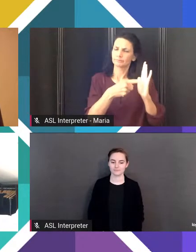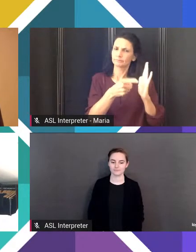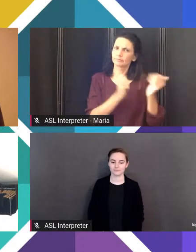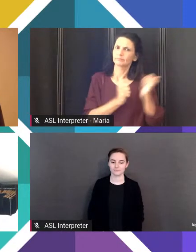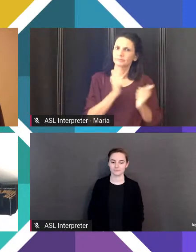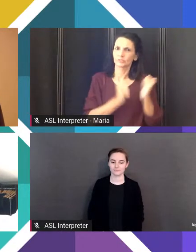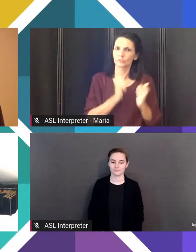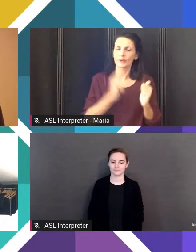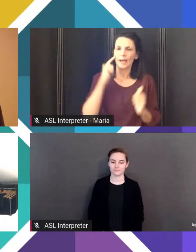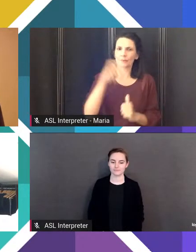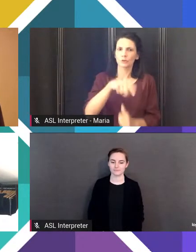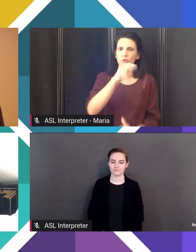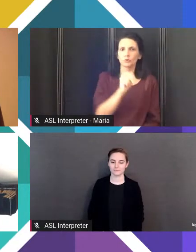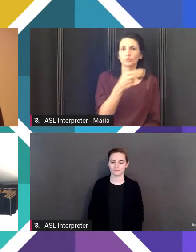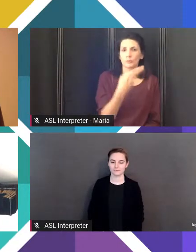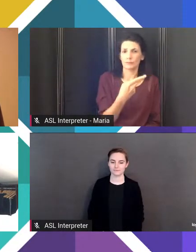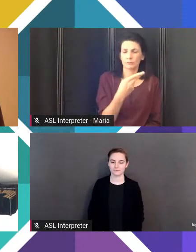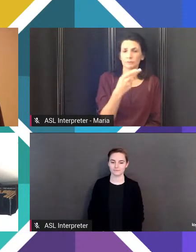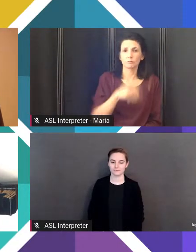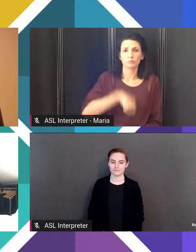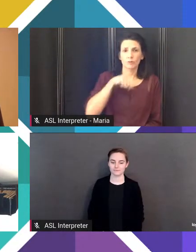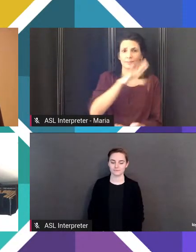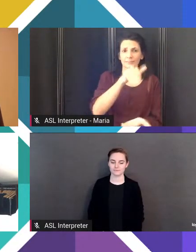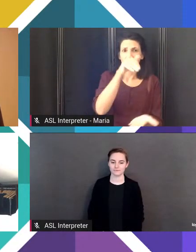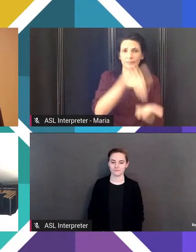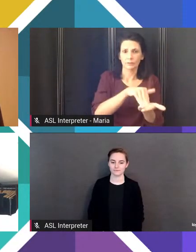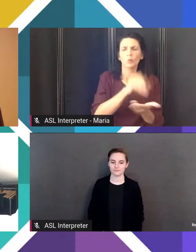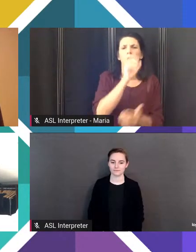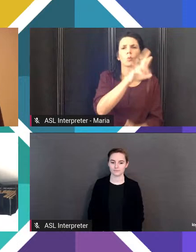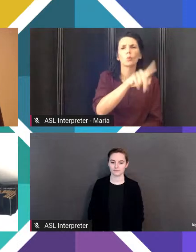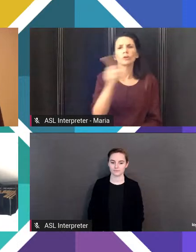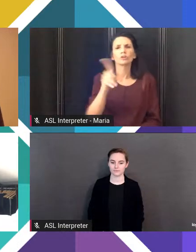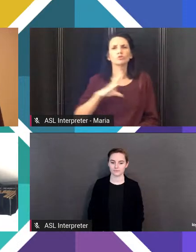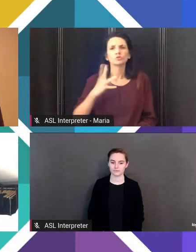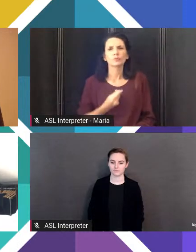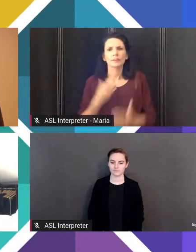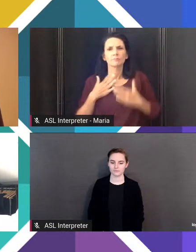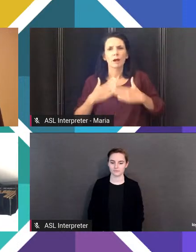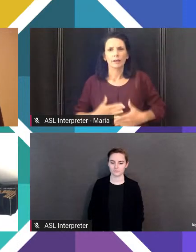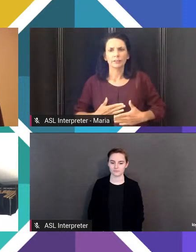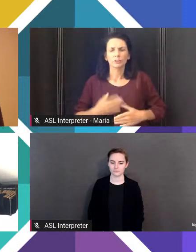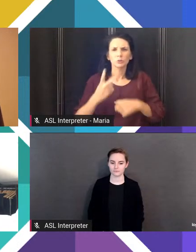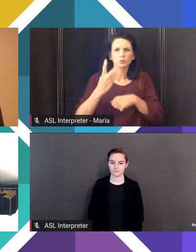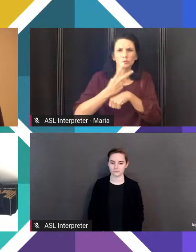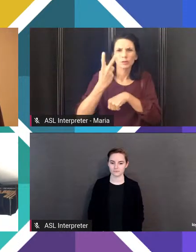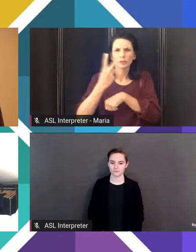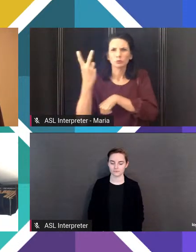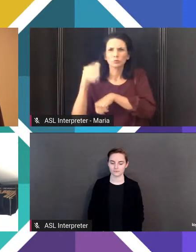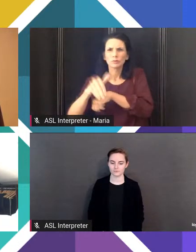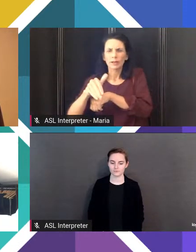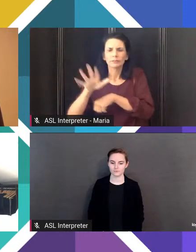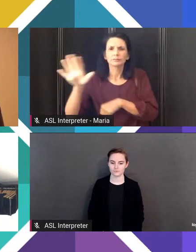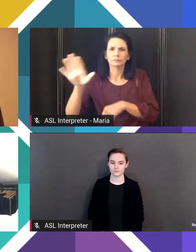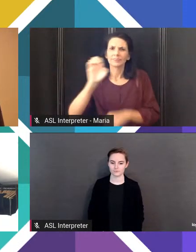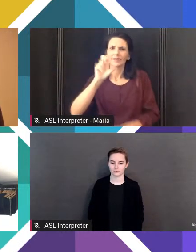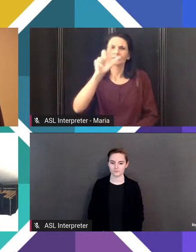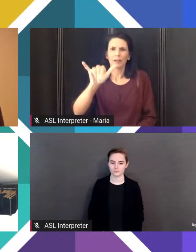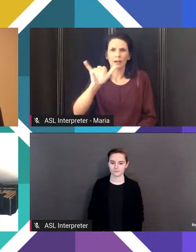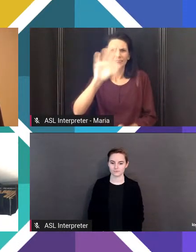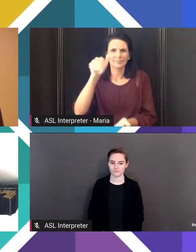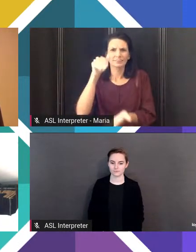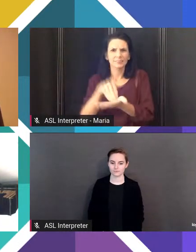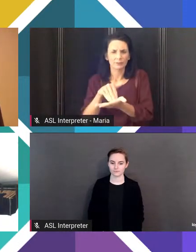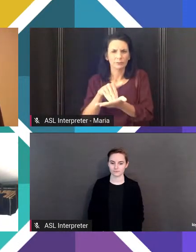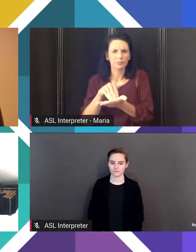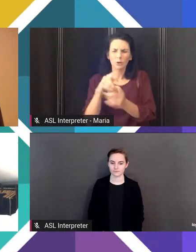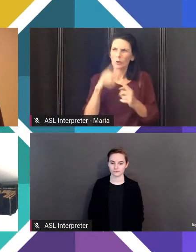Center or in Trans Body, which was a two-night experience at the Ely Center of Contemporary Art. Or maybe it was one night